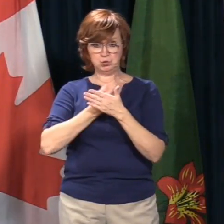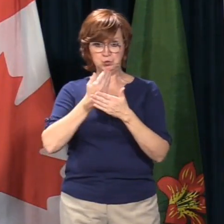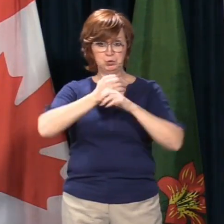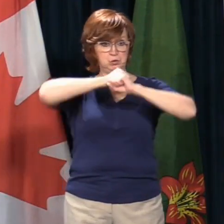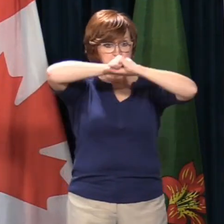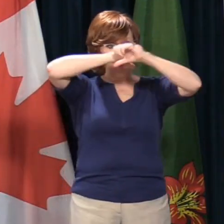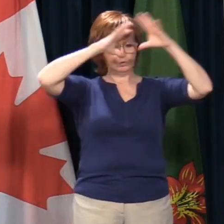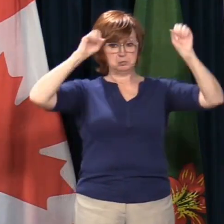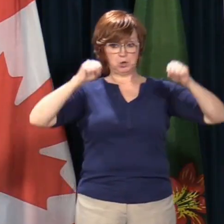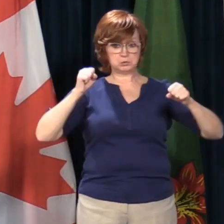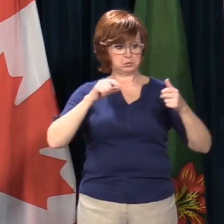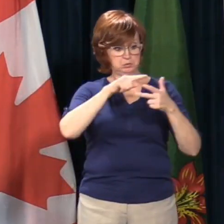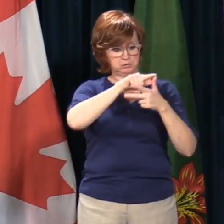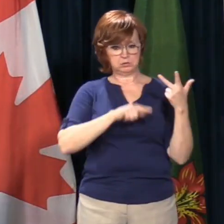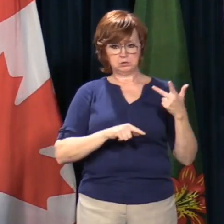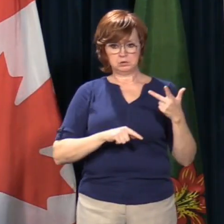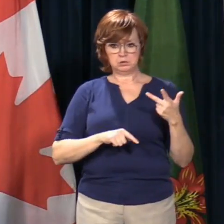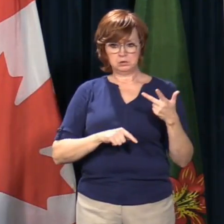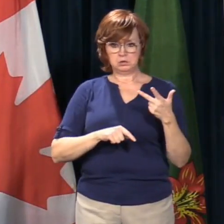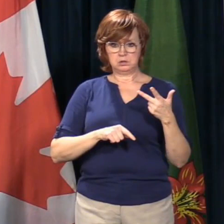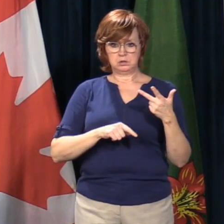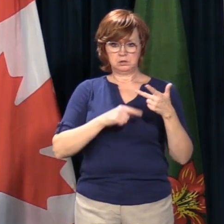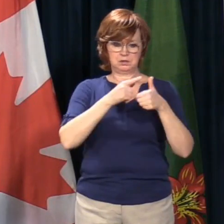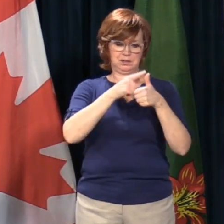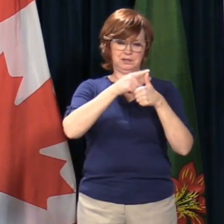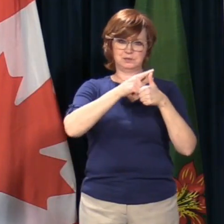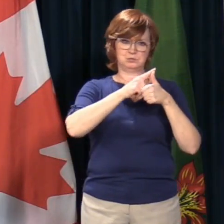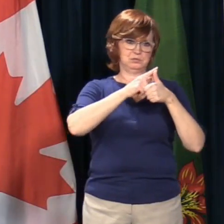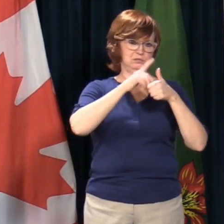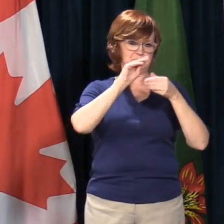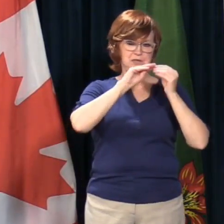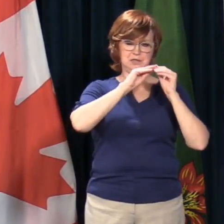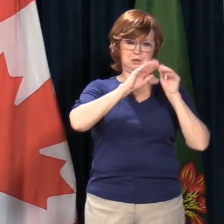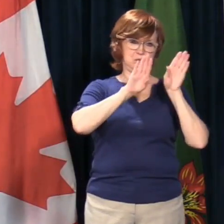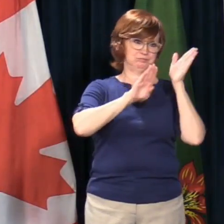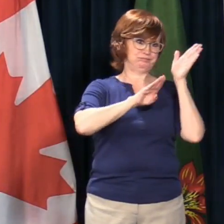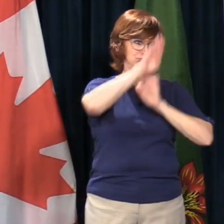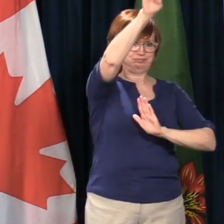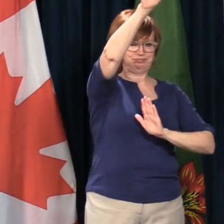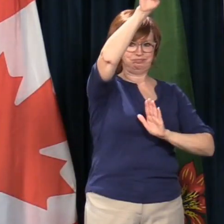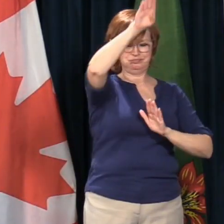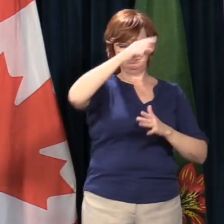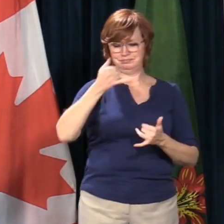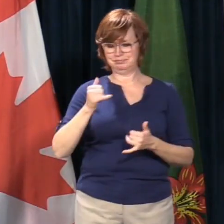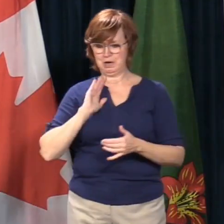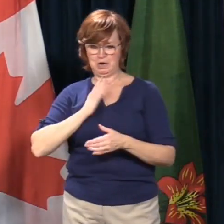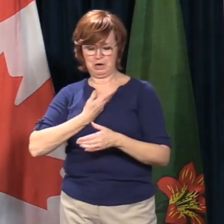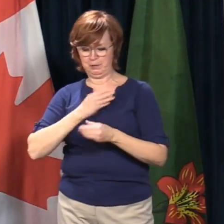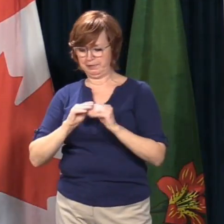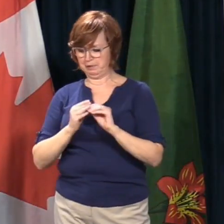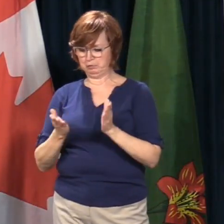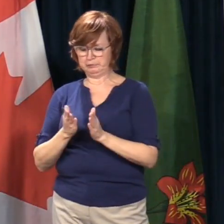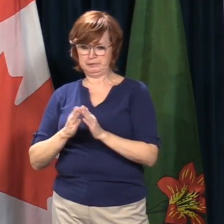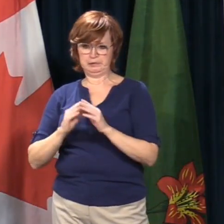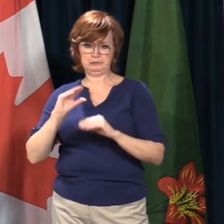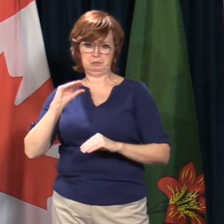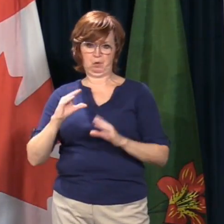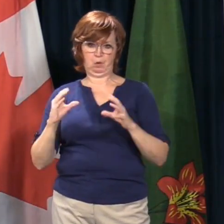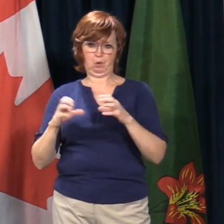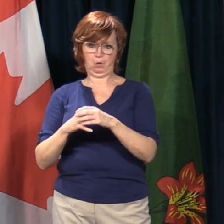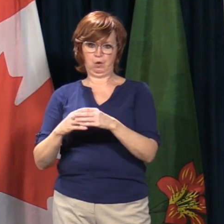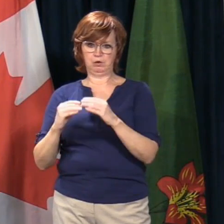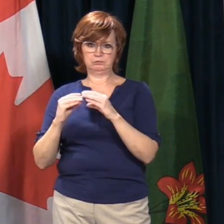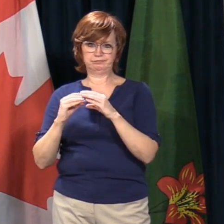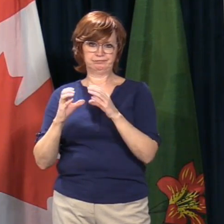done? And it would appear that the first one was quite high for what we're seeing now. I guess, how do you explain that the